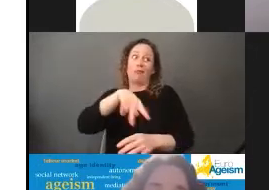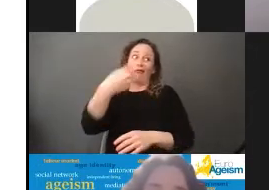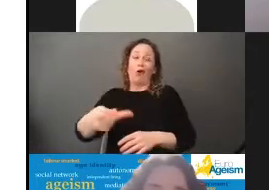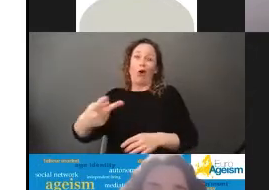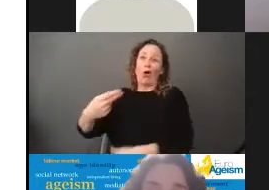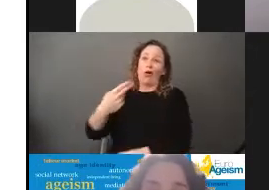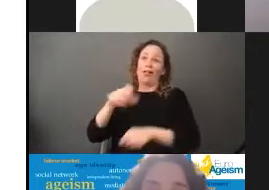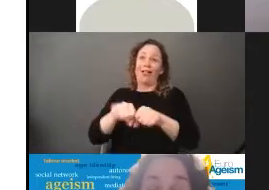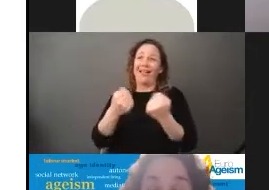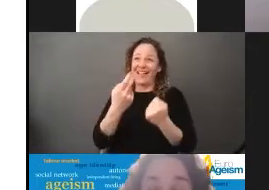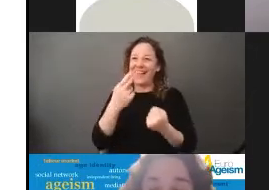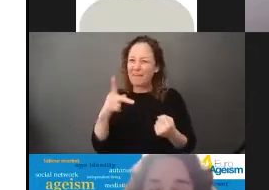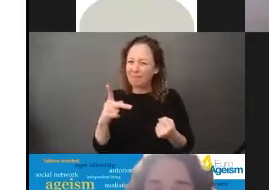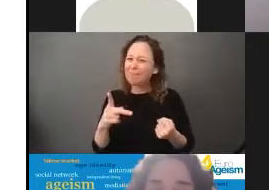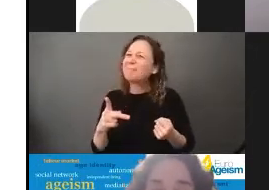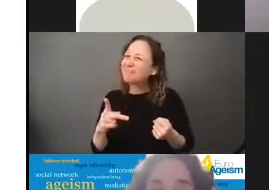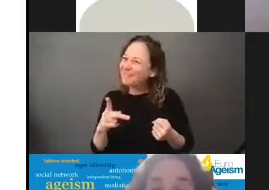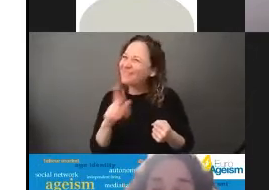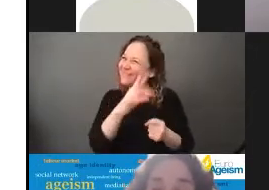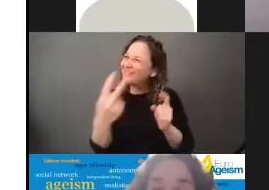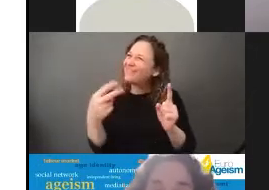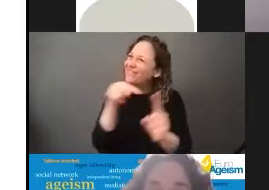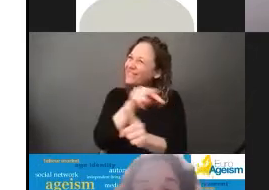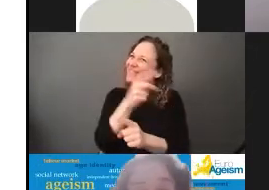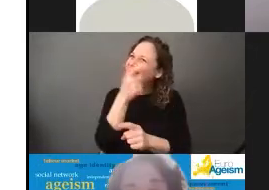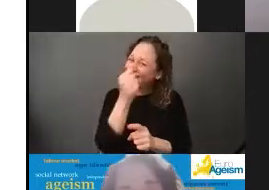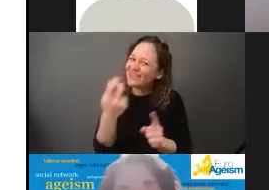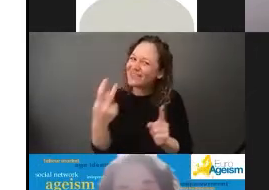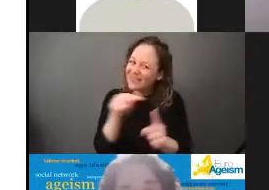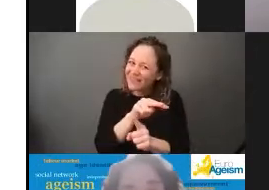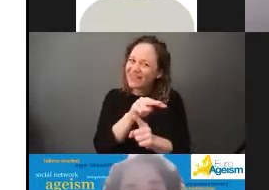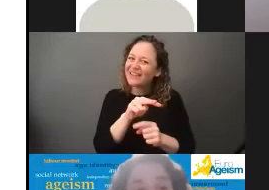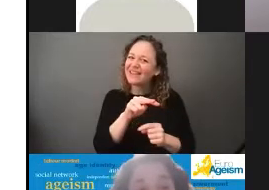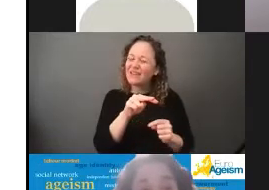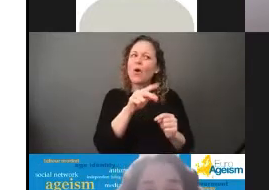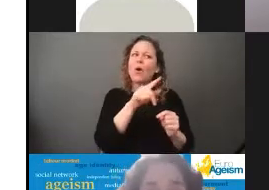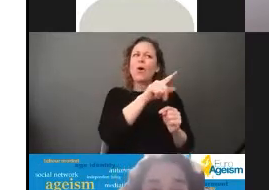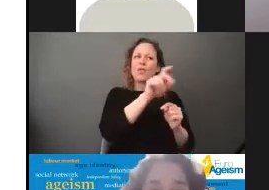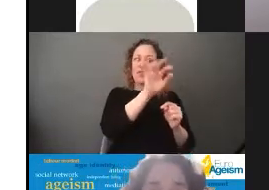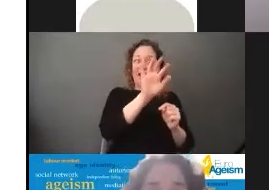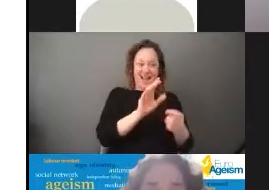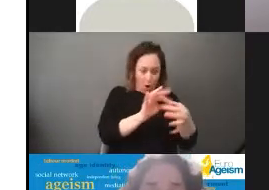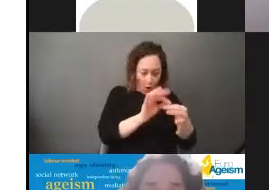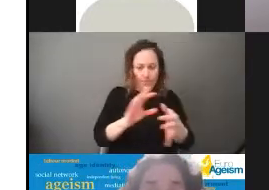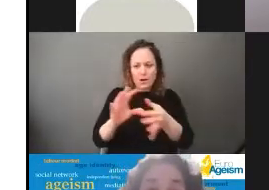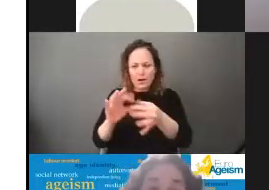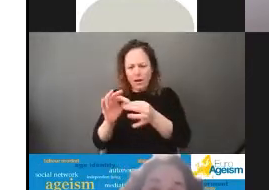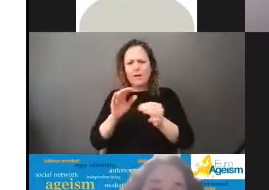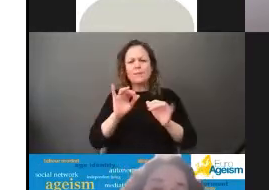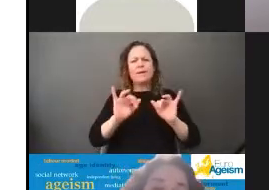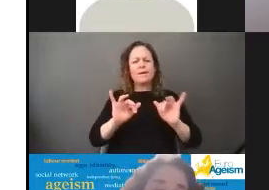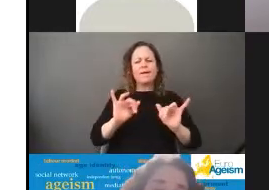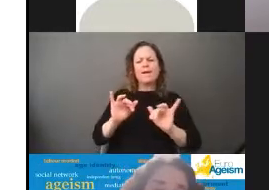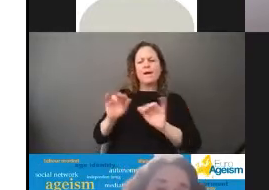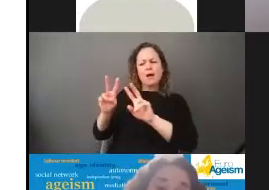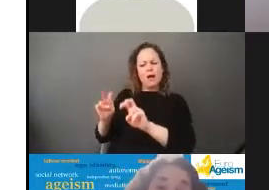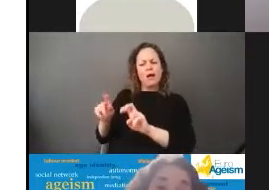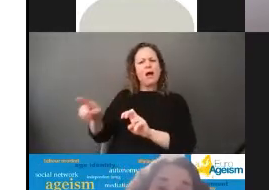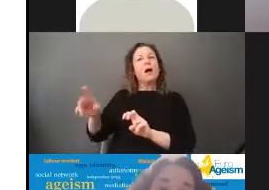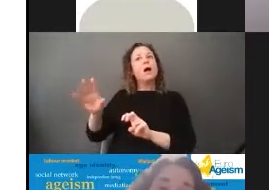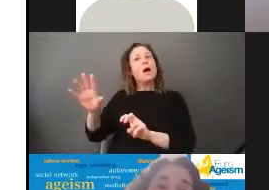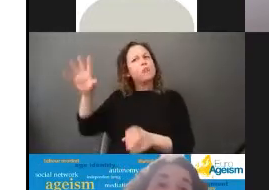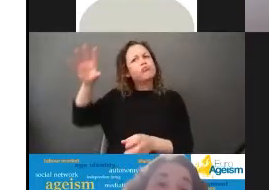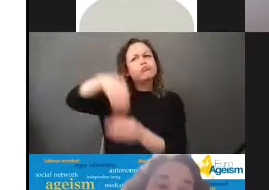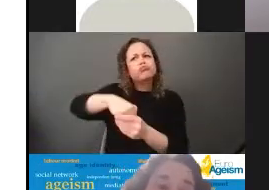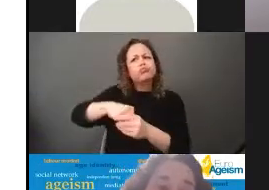of individual in terms of their social contribution versus vulnerability, we classified